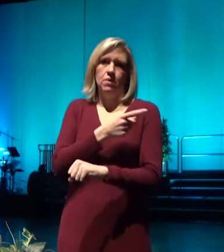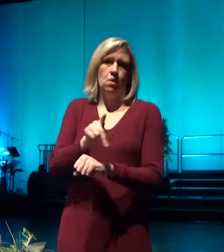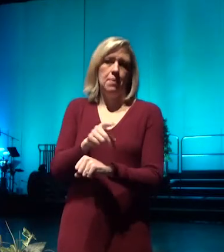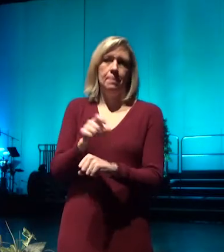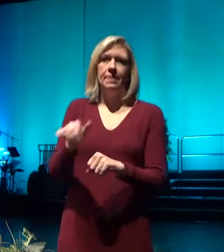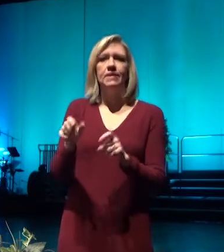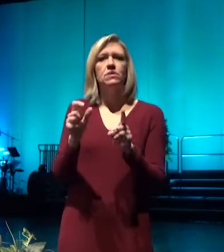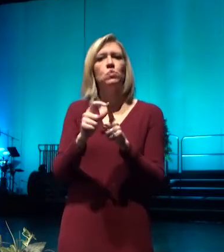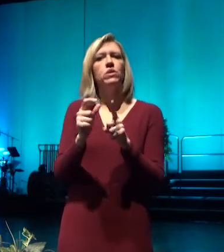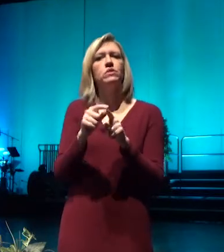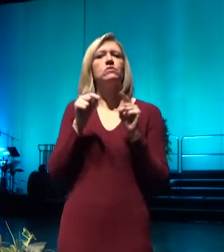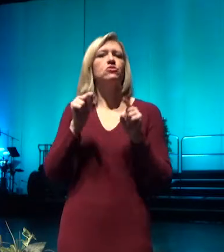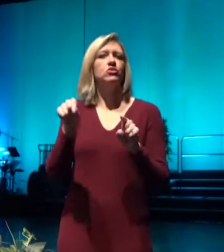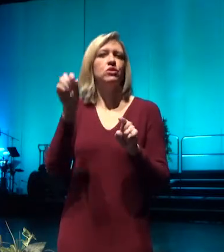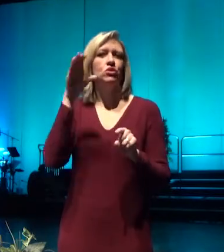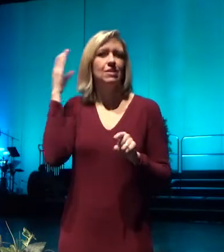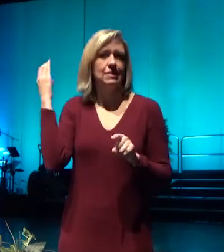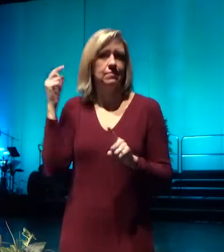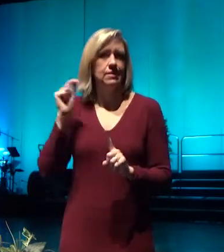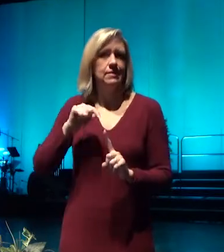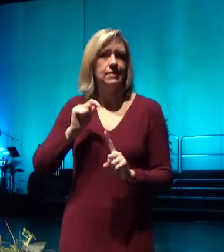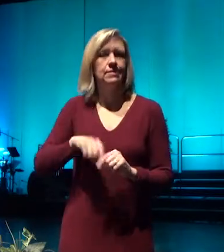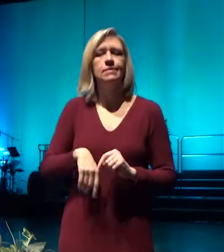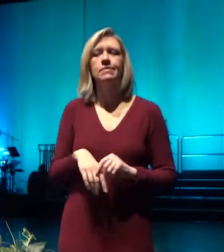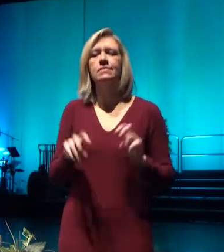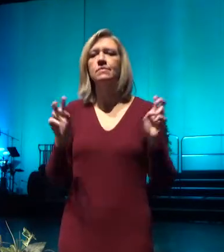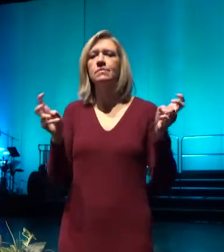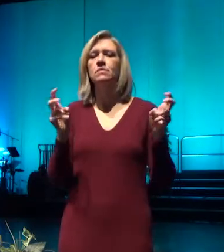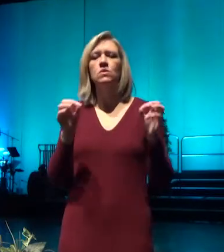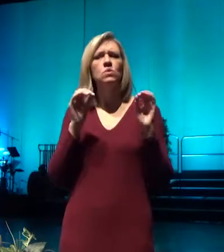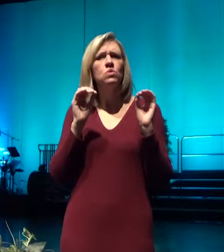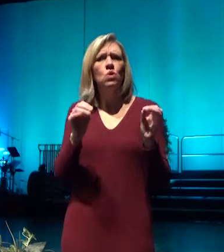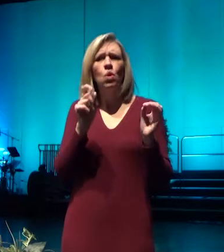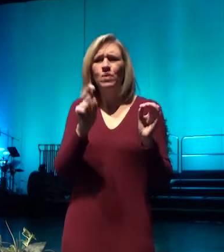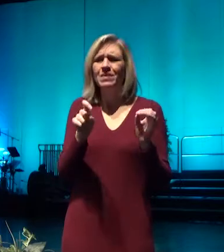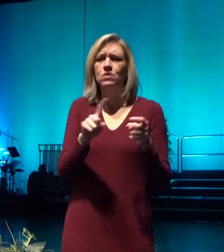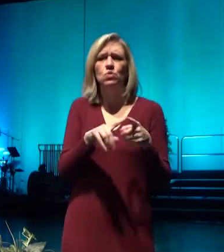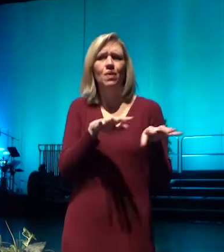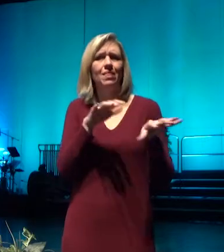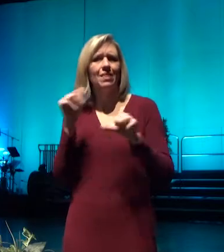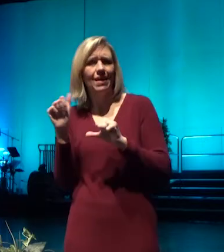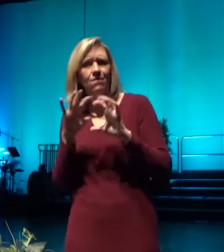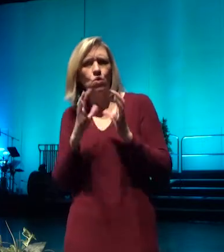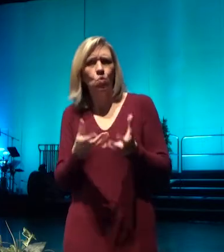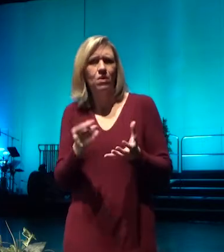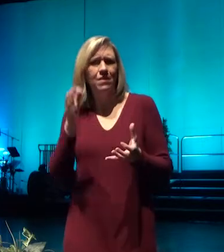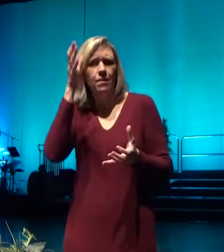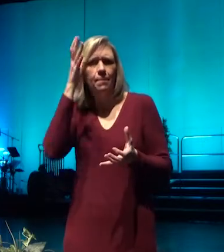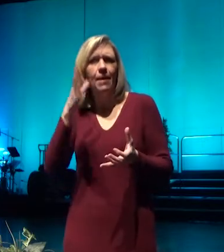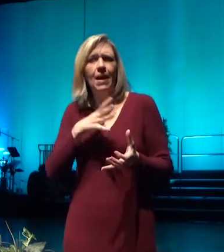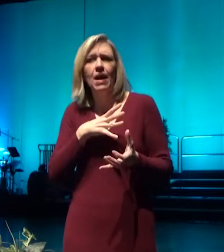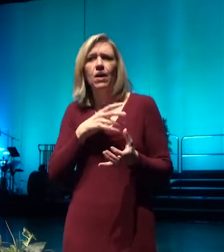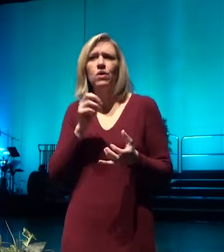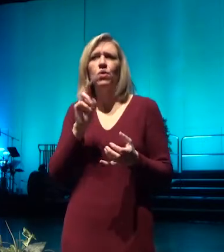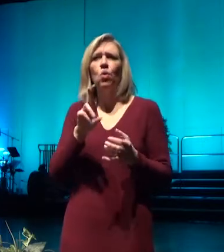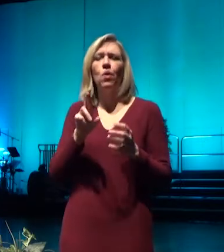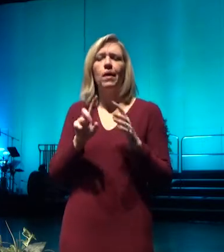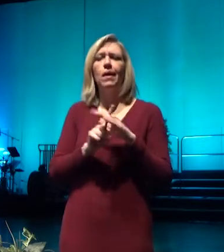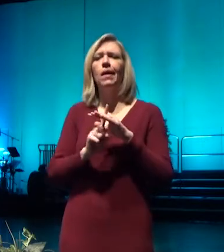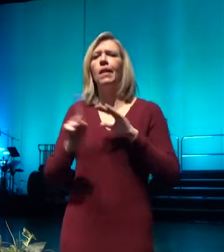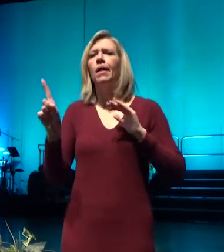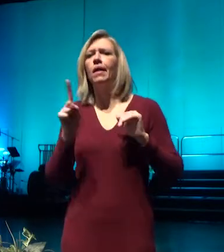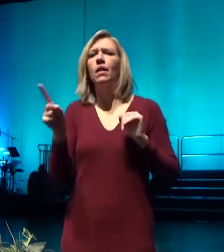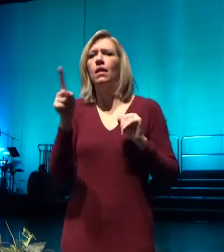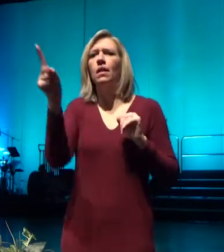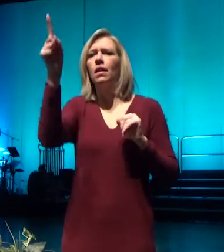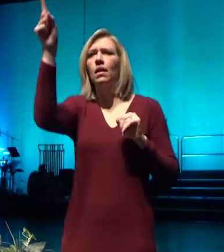words, especially during Christmas time. There is no need to leave the world of men, nor to retreat to some high cave